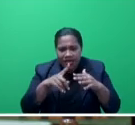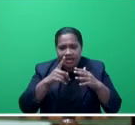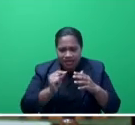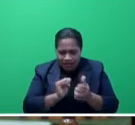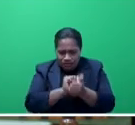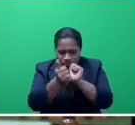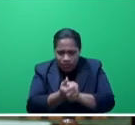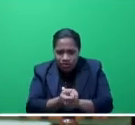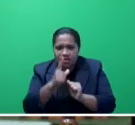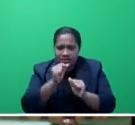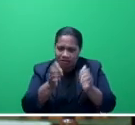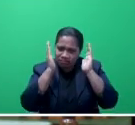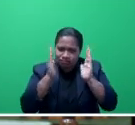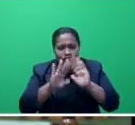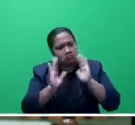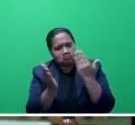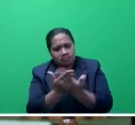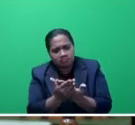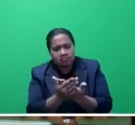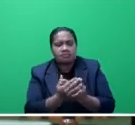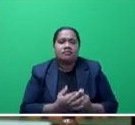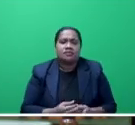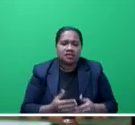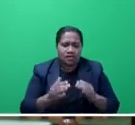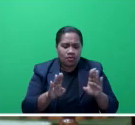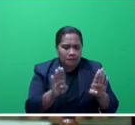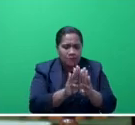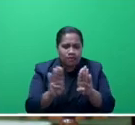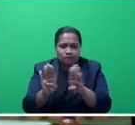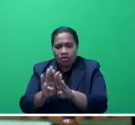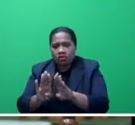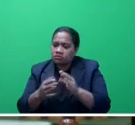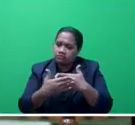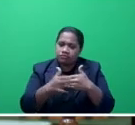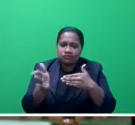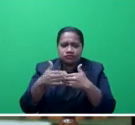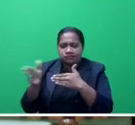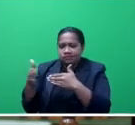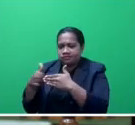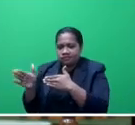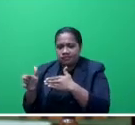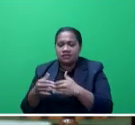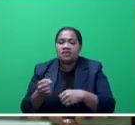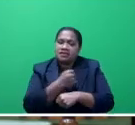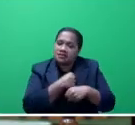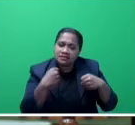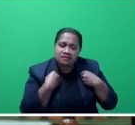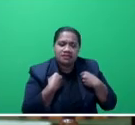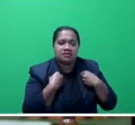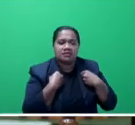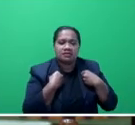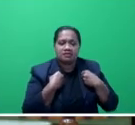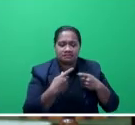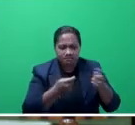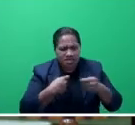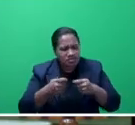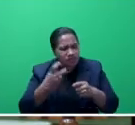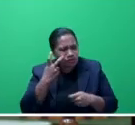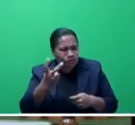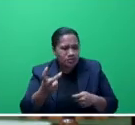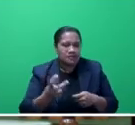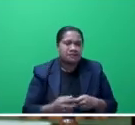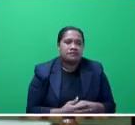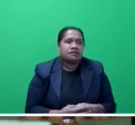our houses of faith. Our borders could be open to some of our most important source markets of tourism. Planes could be flying. Careers